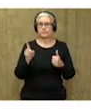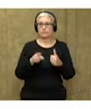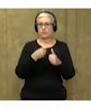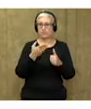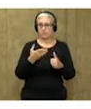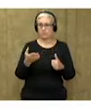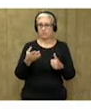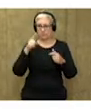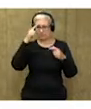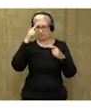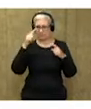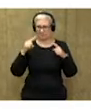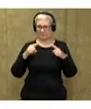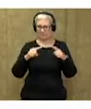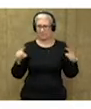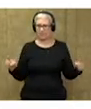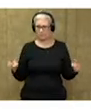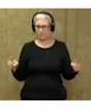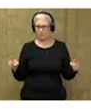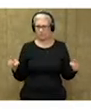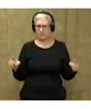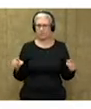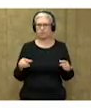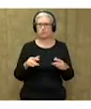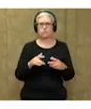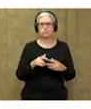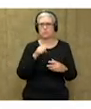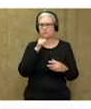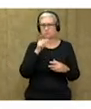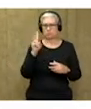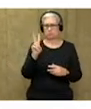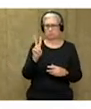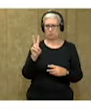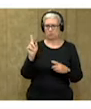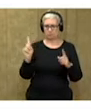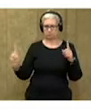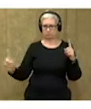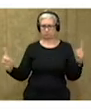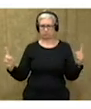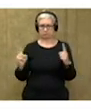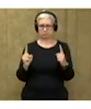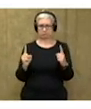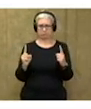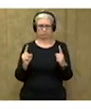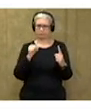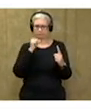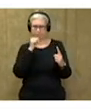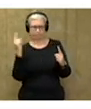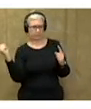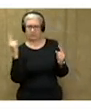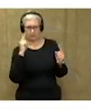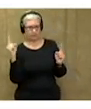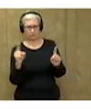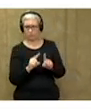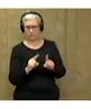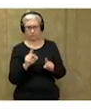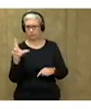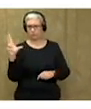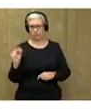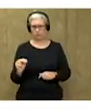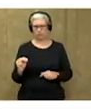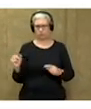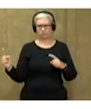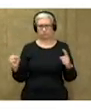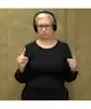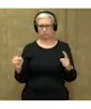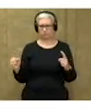look at is a disagreement. So conflict is something where two people are coming together and they're not agreeing on something, and instead of